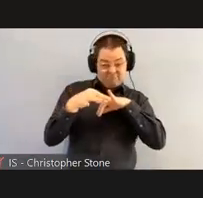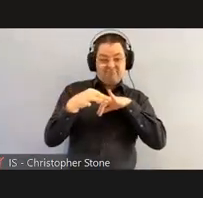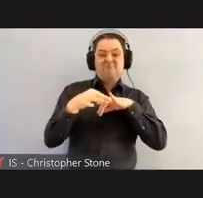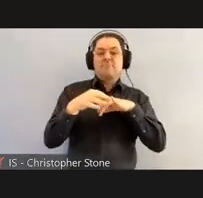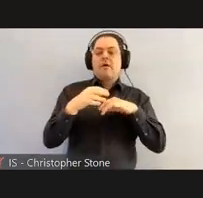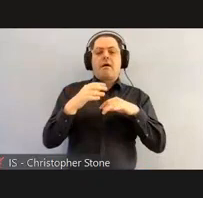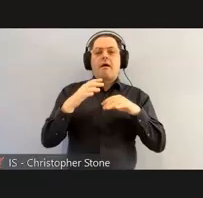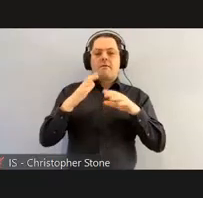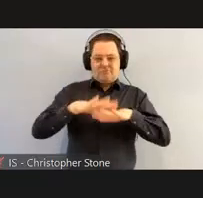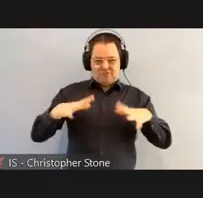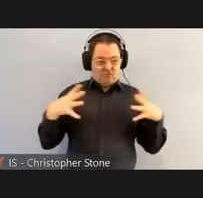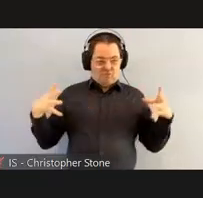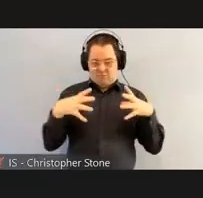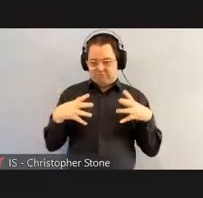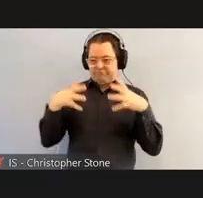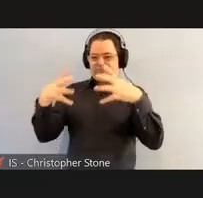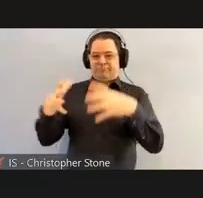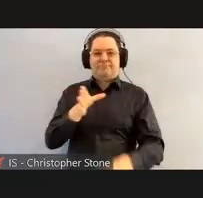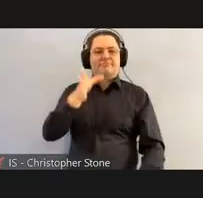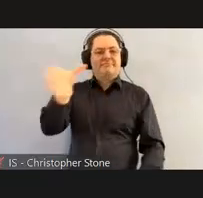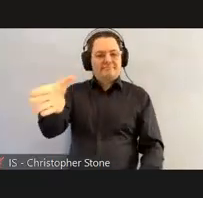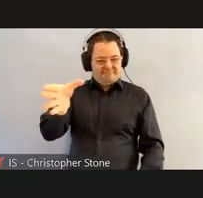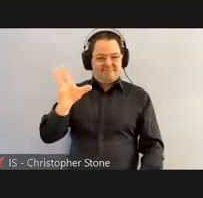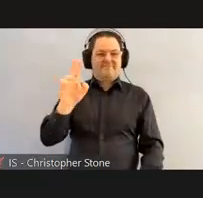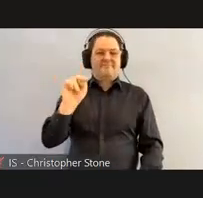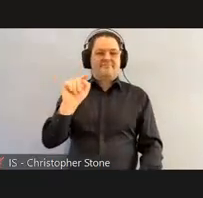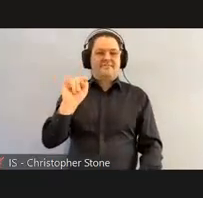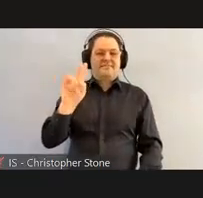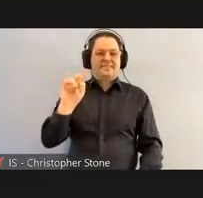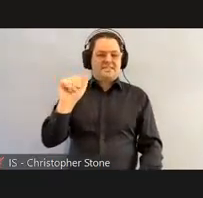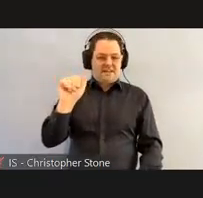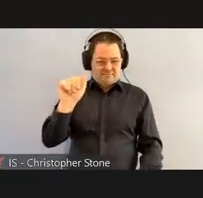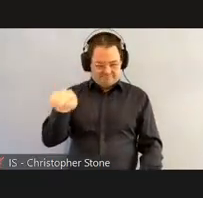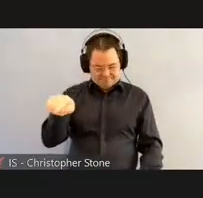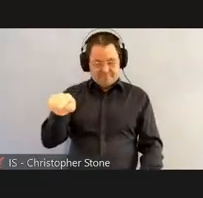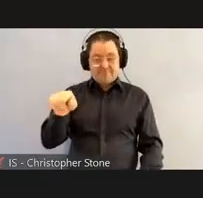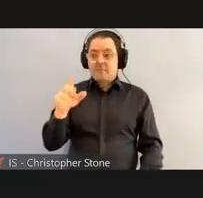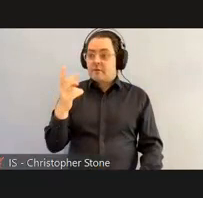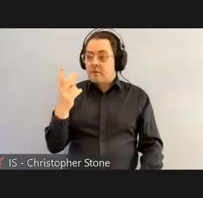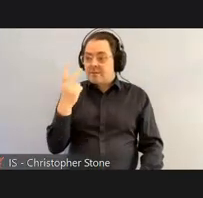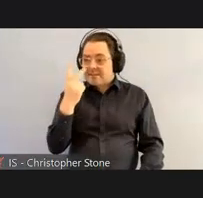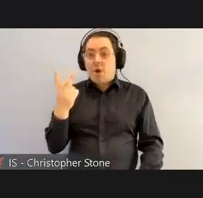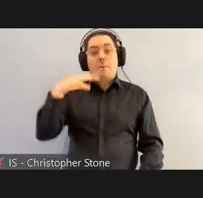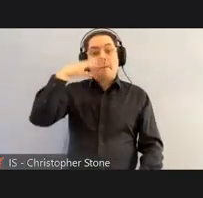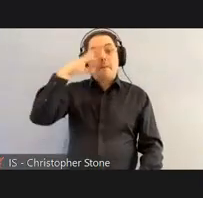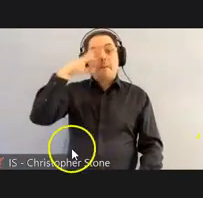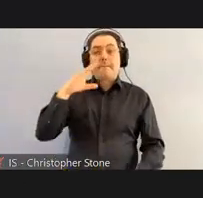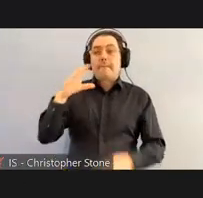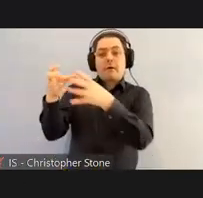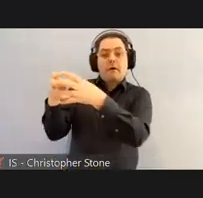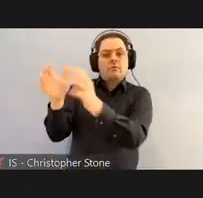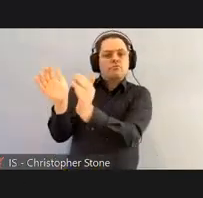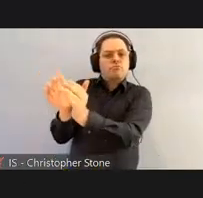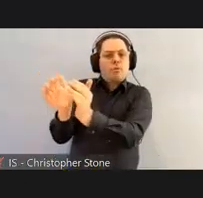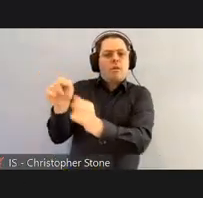who was with us. So what we found was that there was a small parent support group which visited